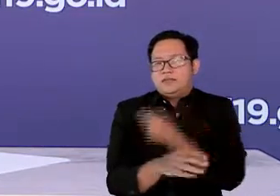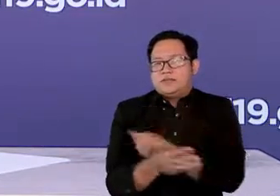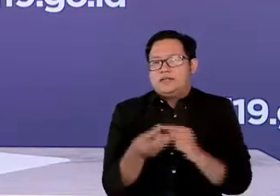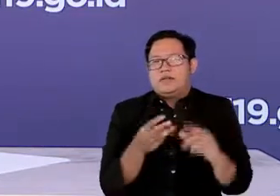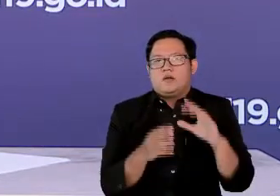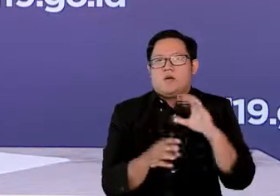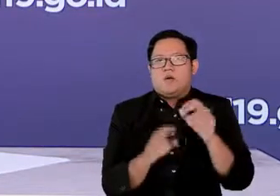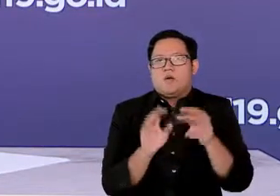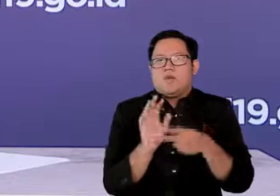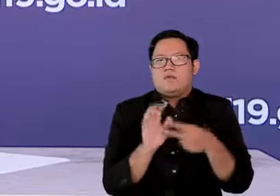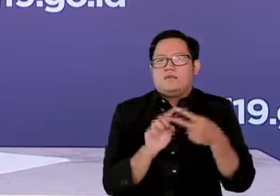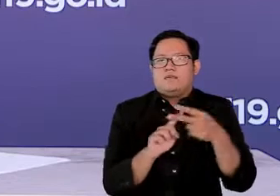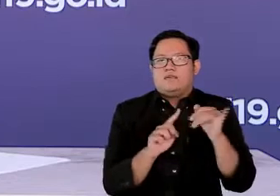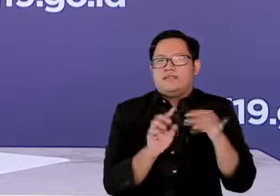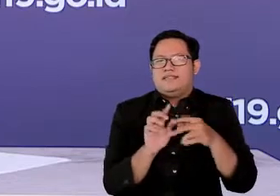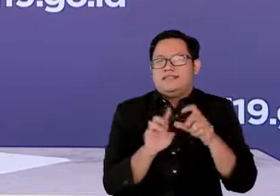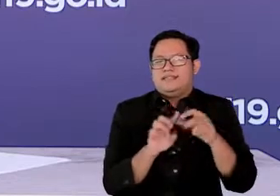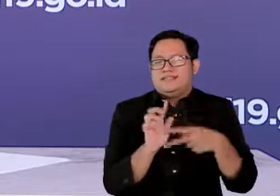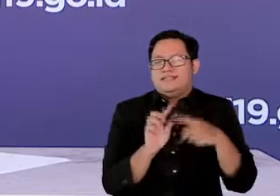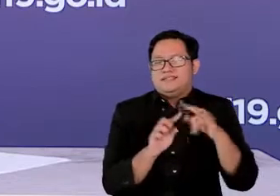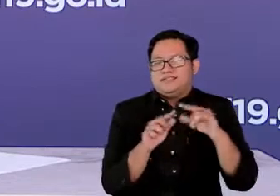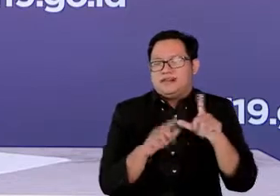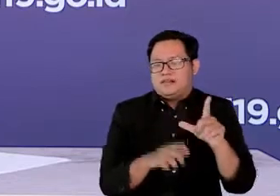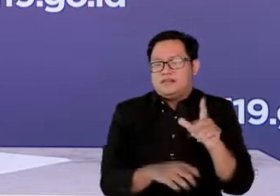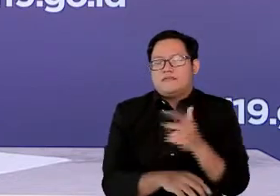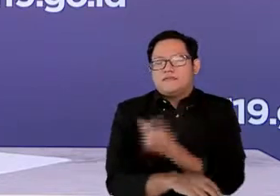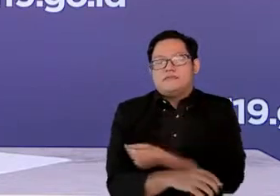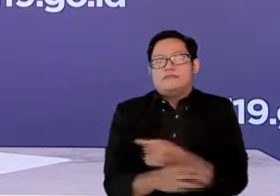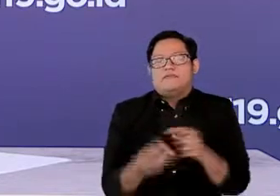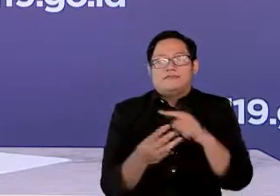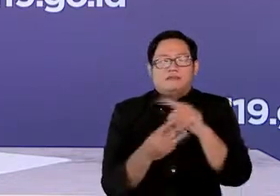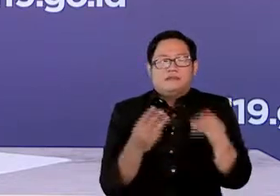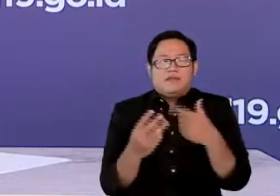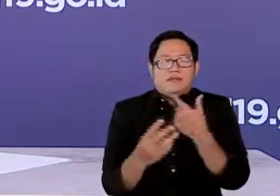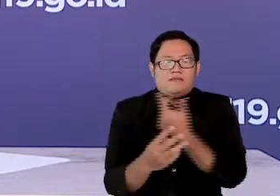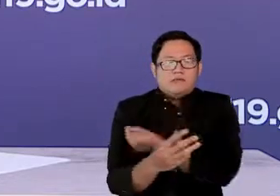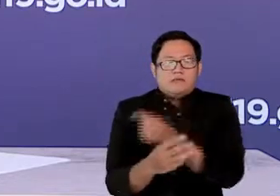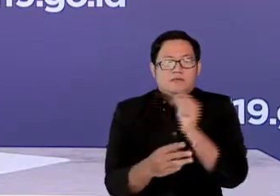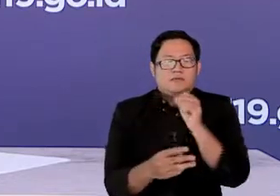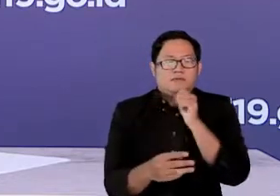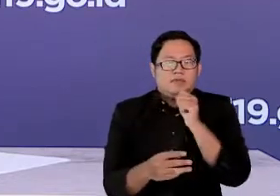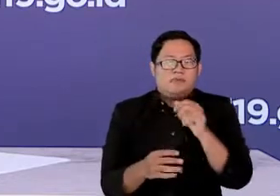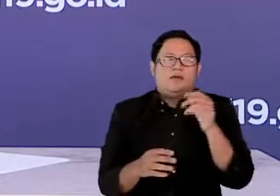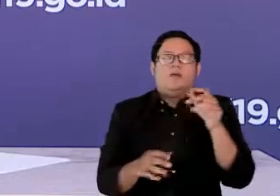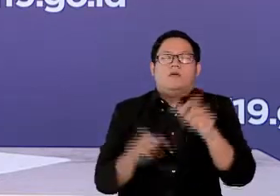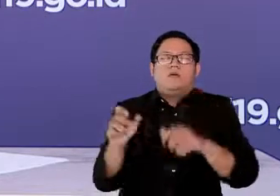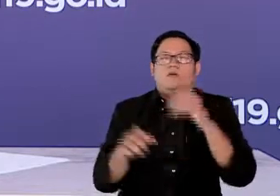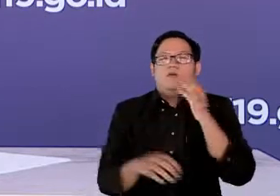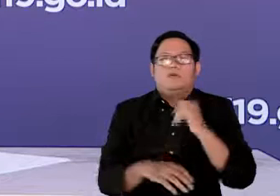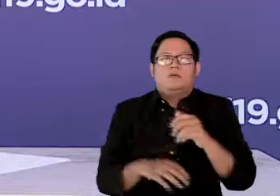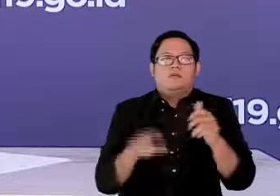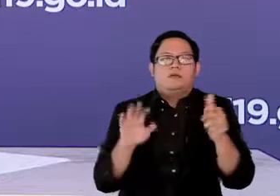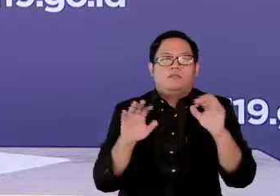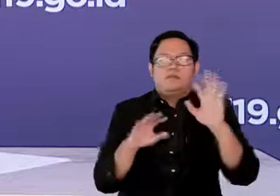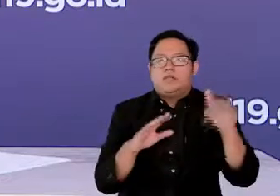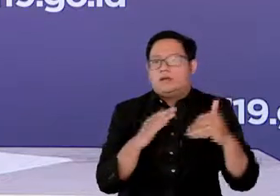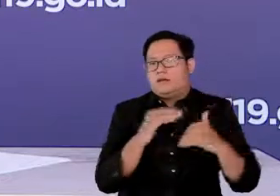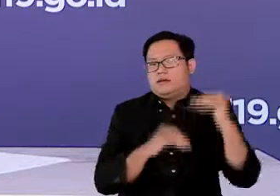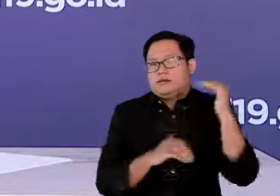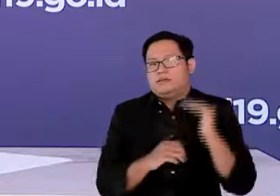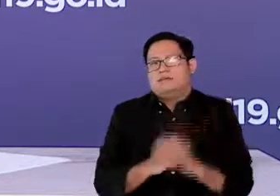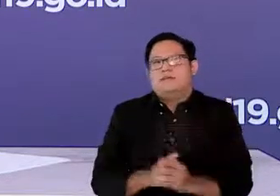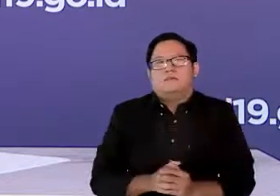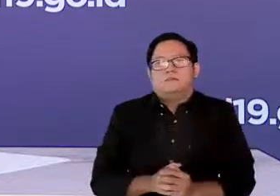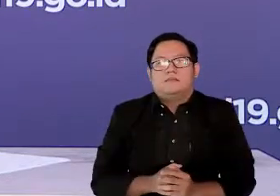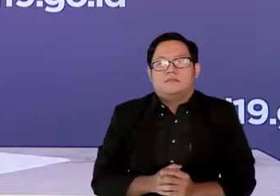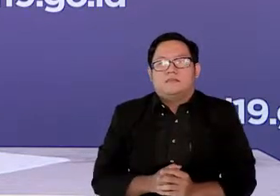vaccine. These vaccines are intended for people aged 18 years and over. And as for the